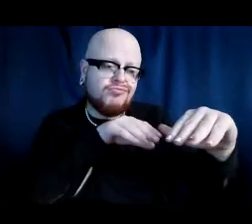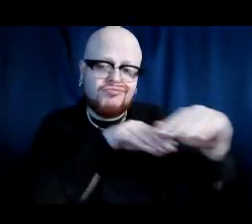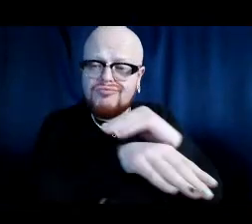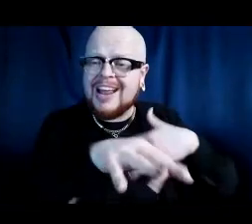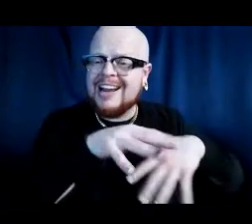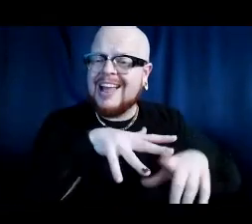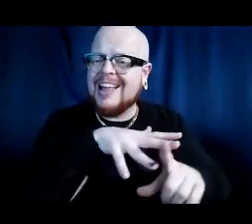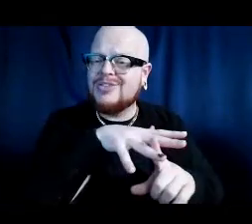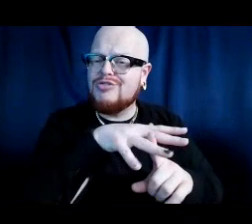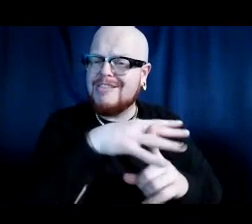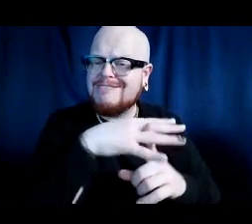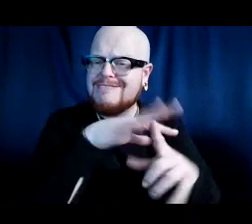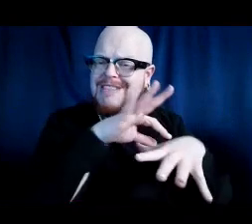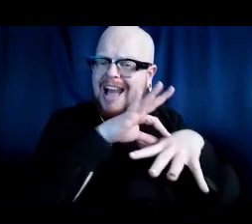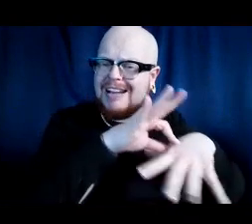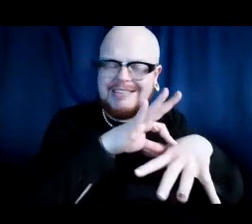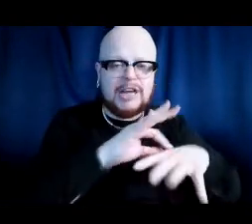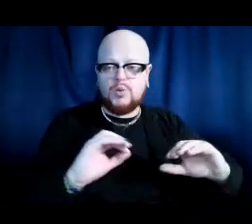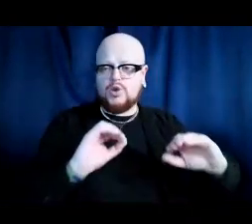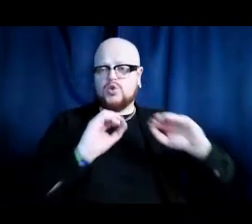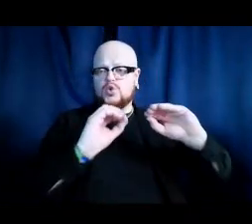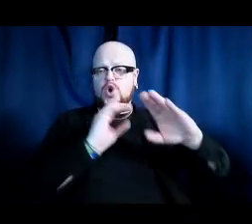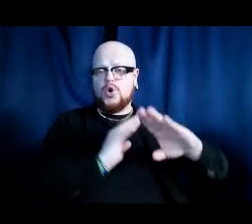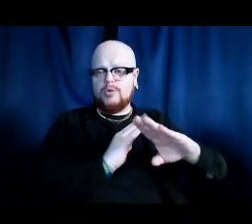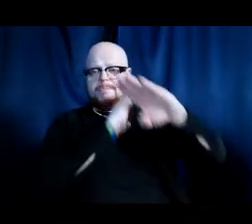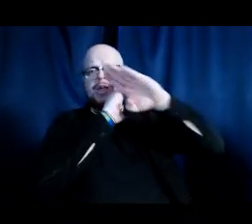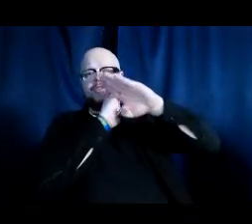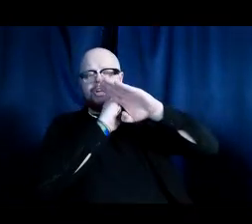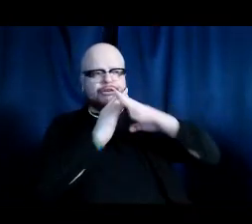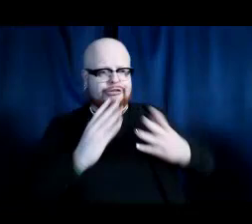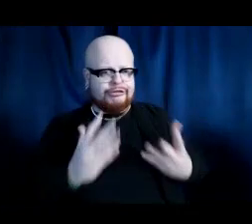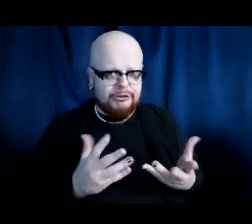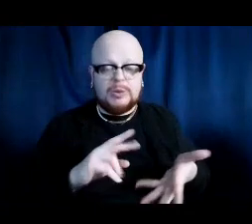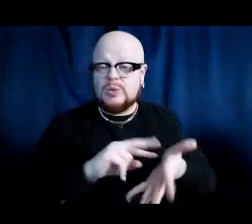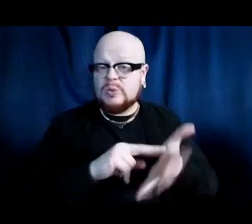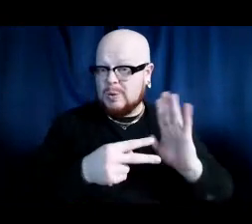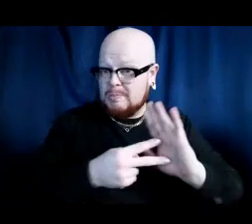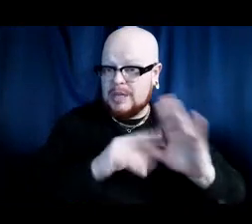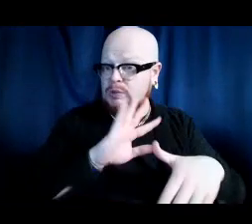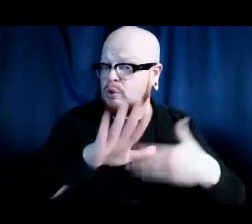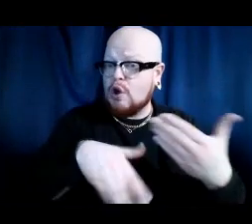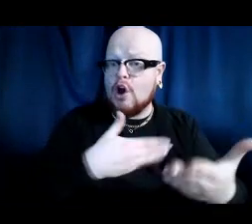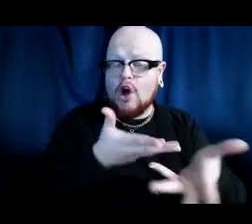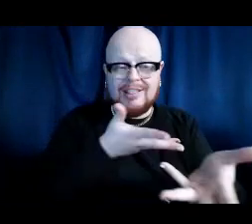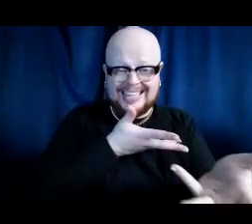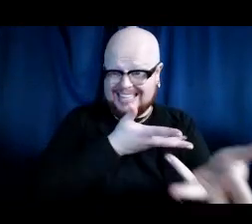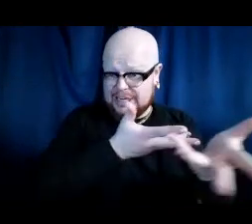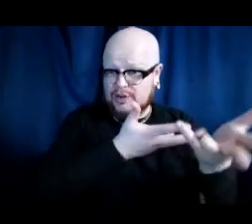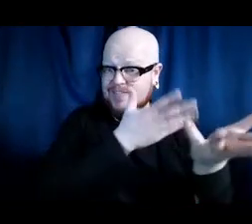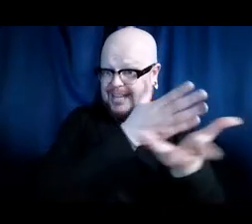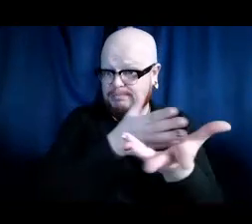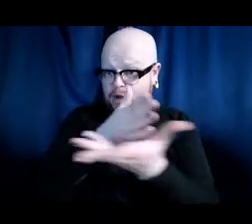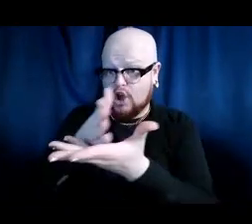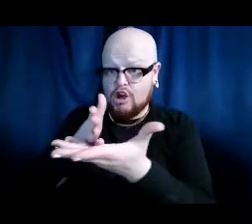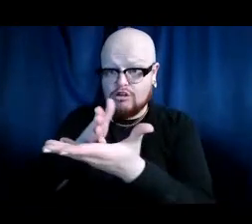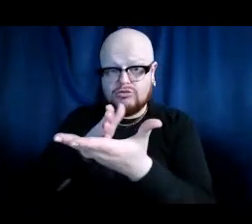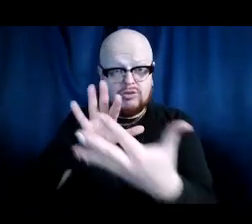this, information and user interface components must be presentable to users in ways they can